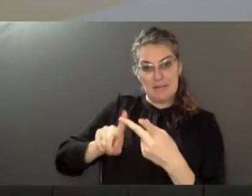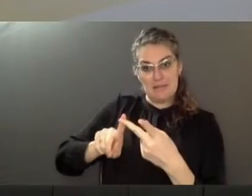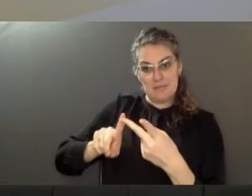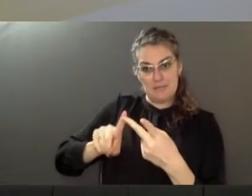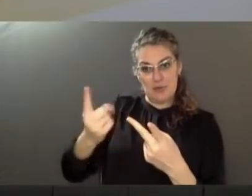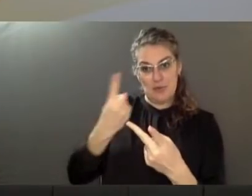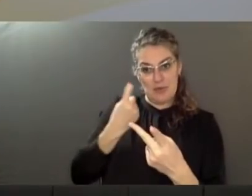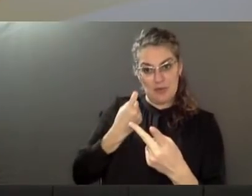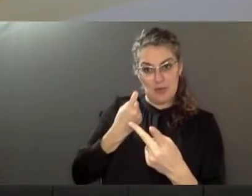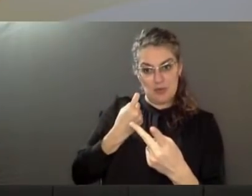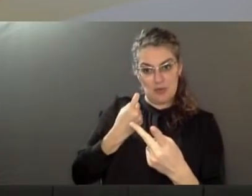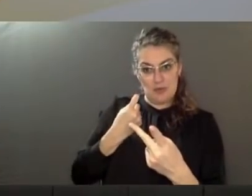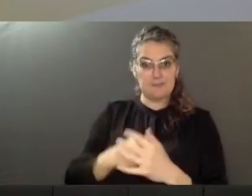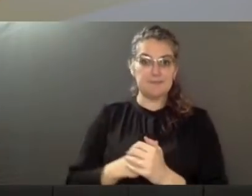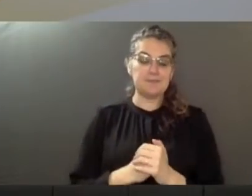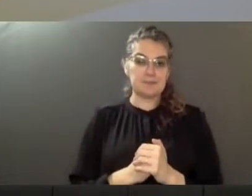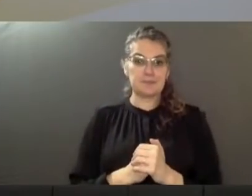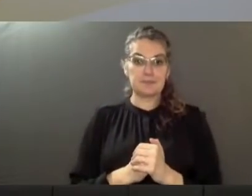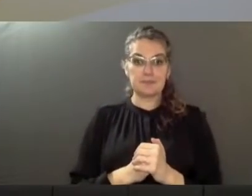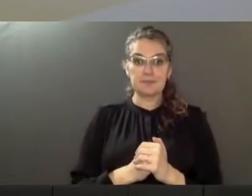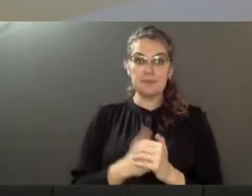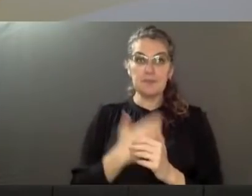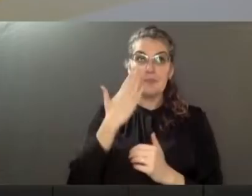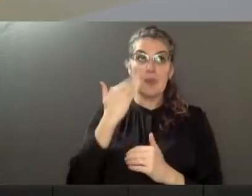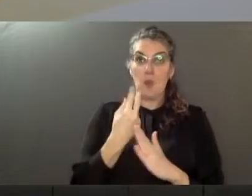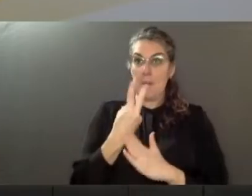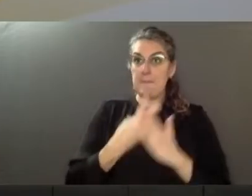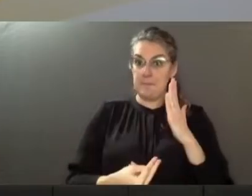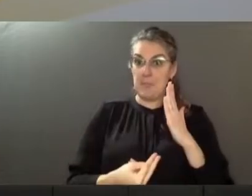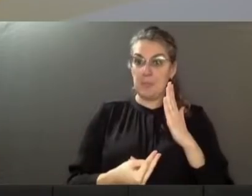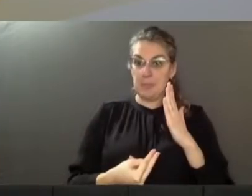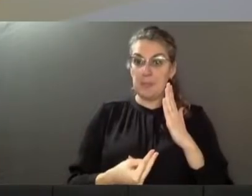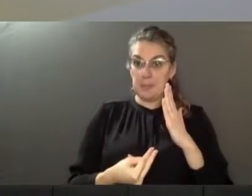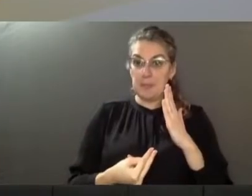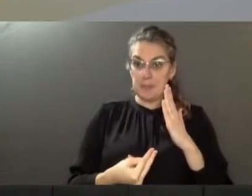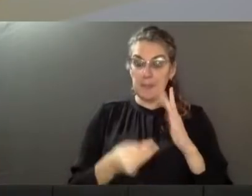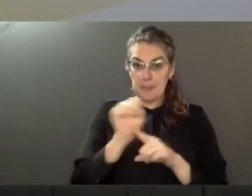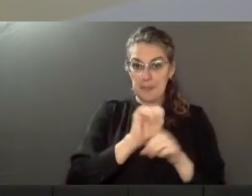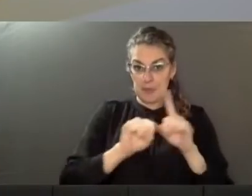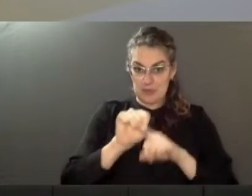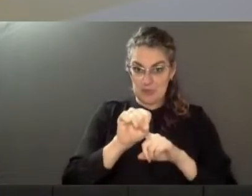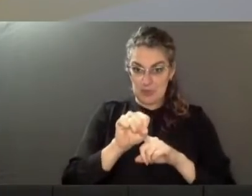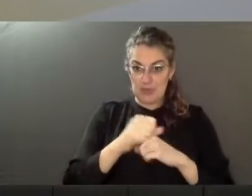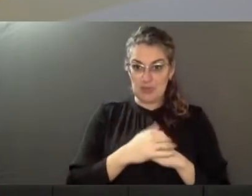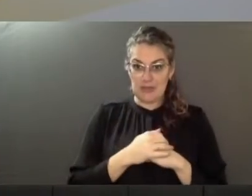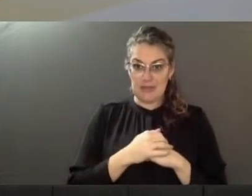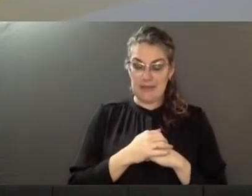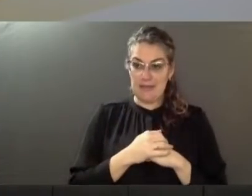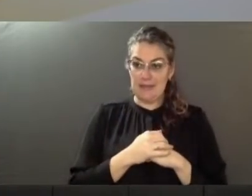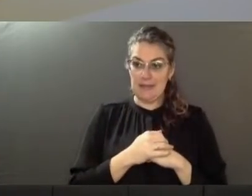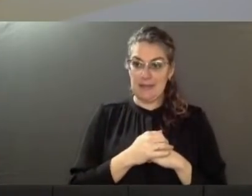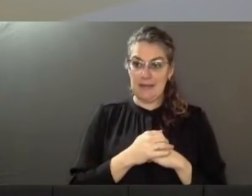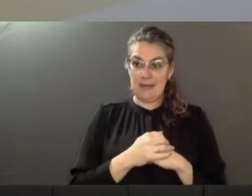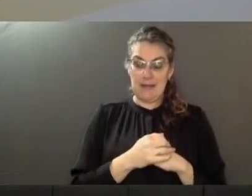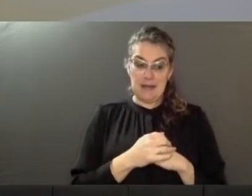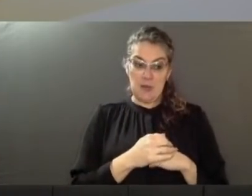there's been a little bit of both. Some people who have tried to self-isolate,